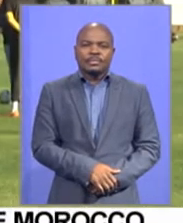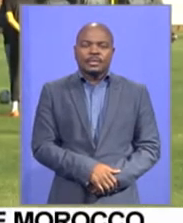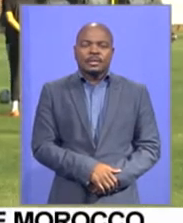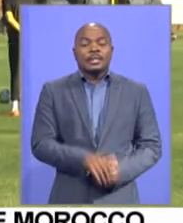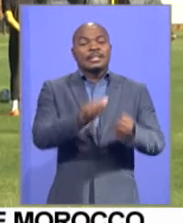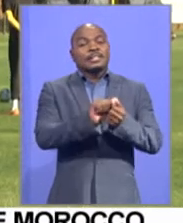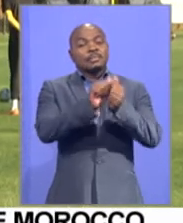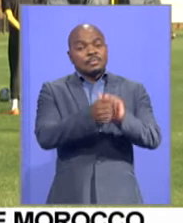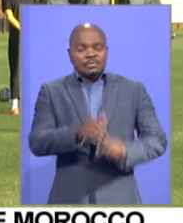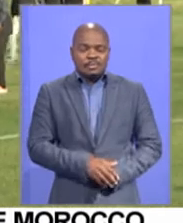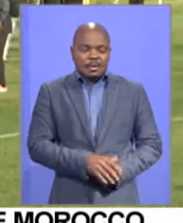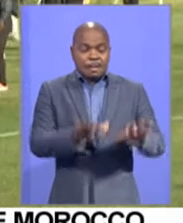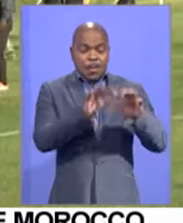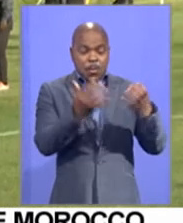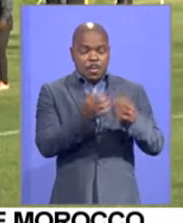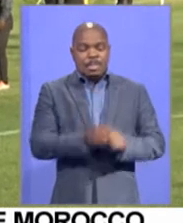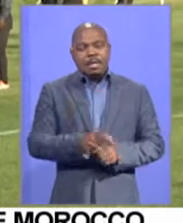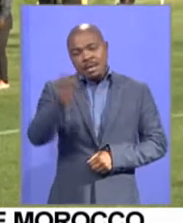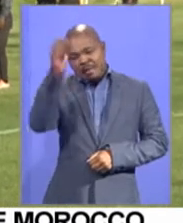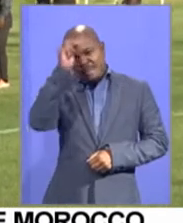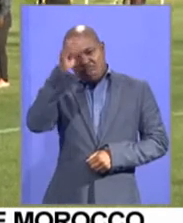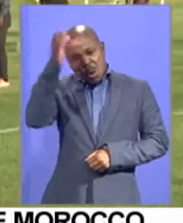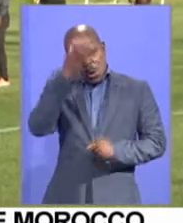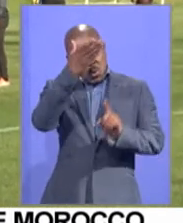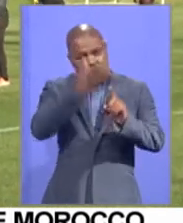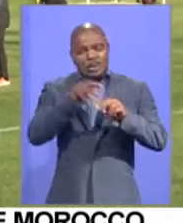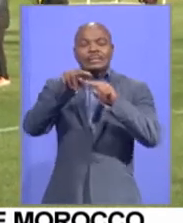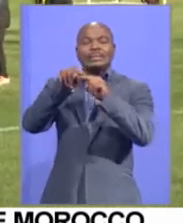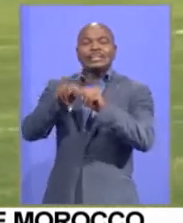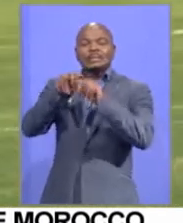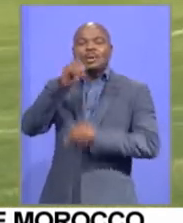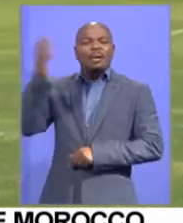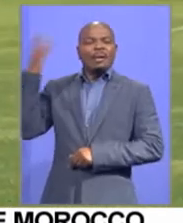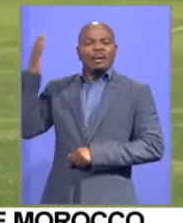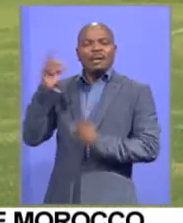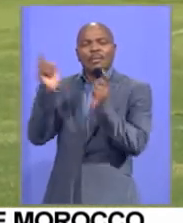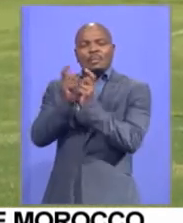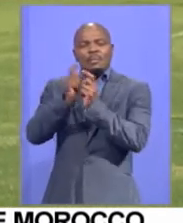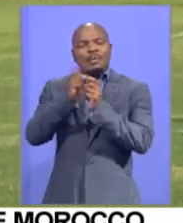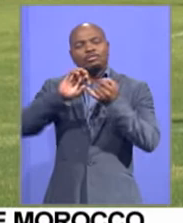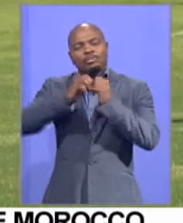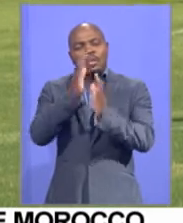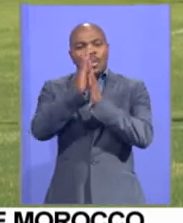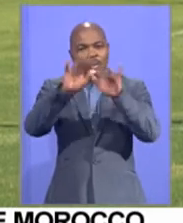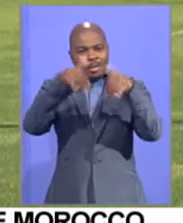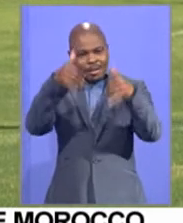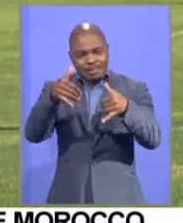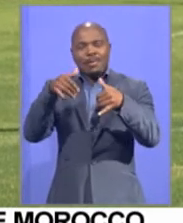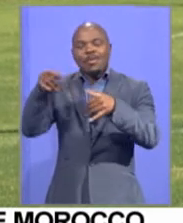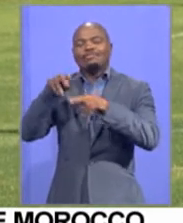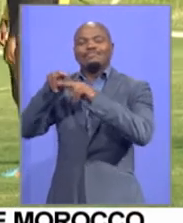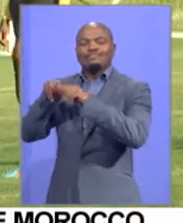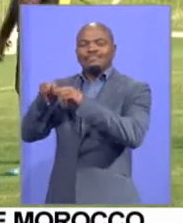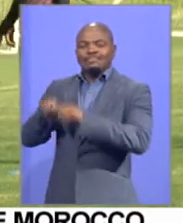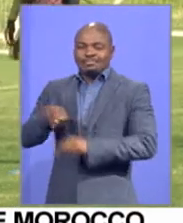Mo metshamekong ya kgwele ya dinao, mokatisi wa Bafana o ikaegile ka maitemogelo a metshameko e e fetileng ya go kwalifaela sejana sa